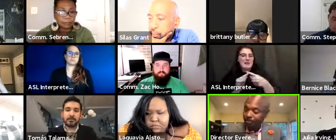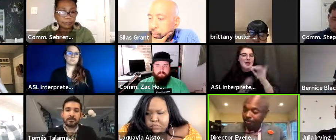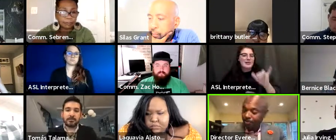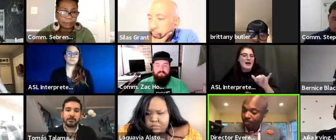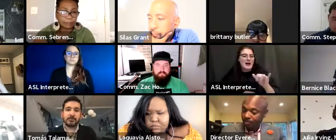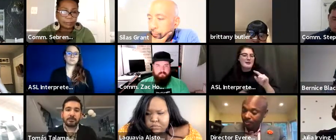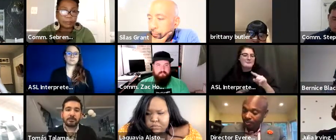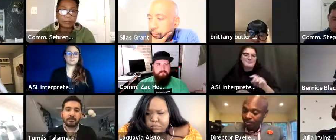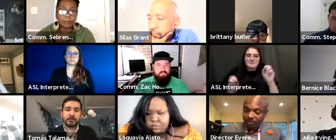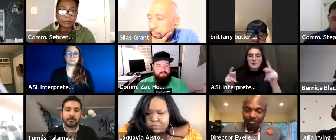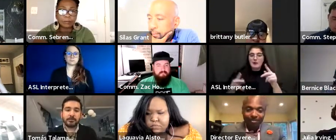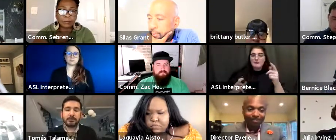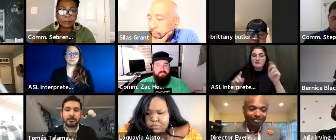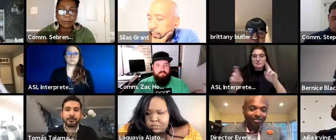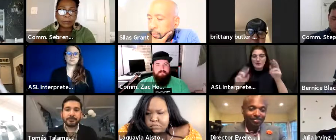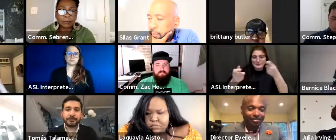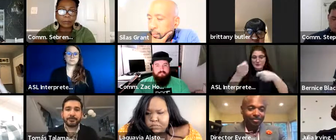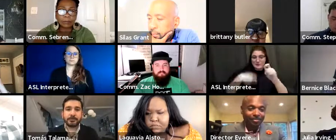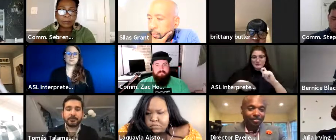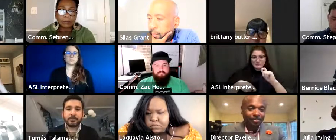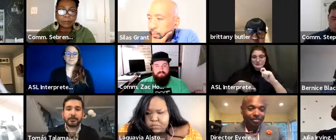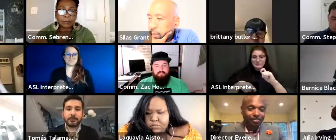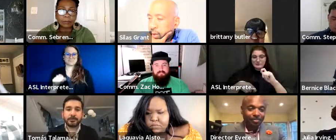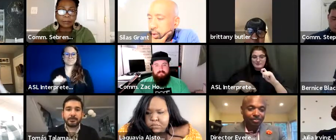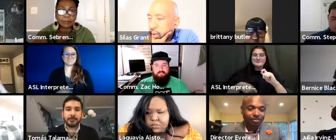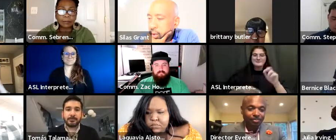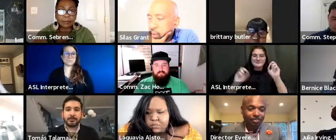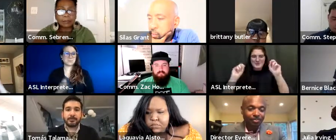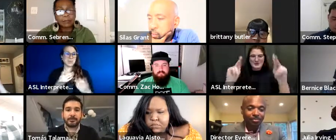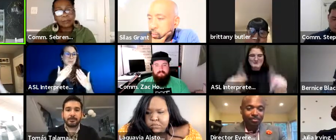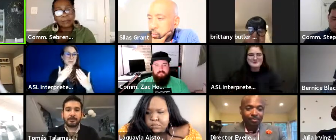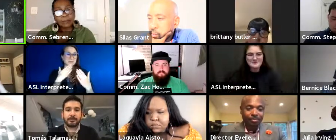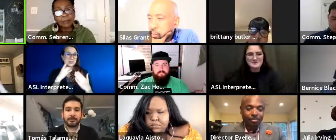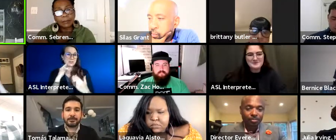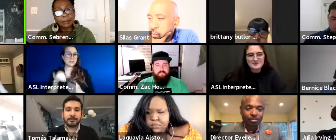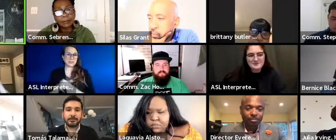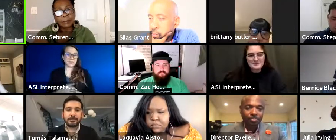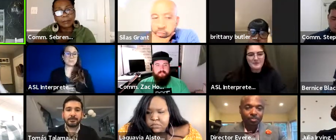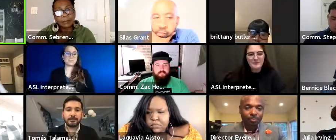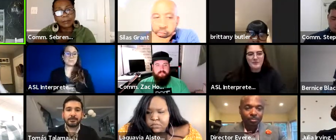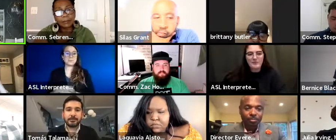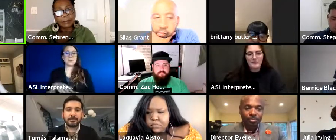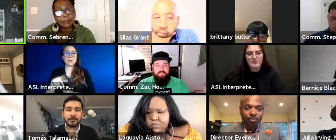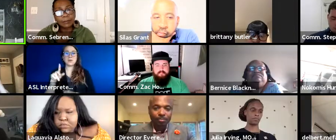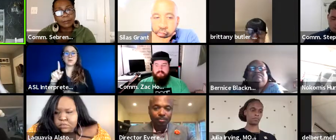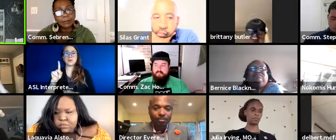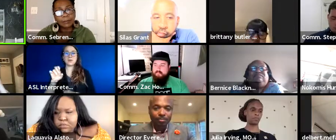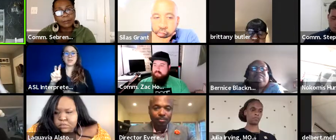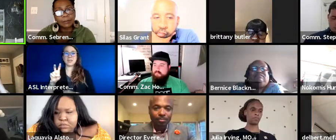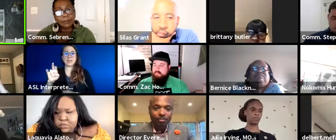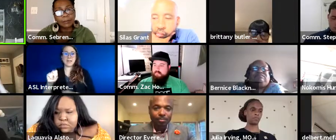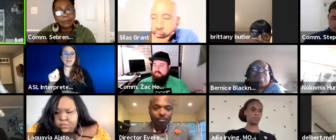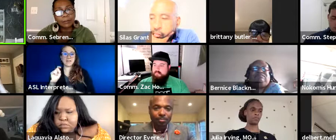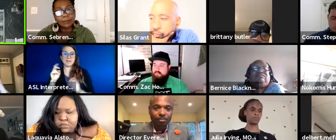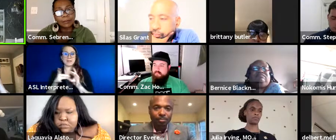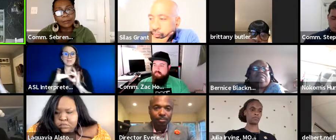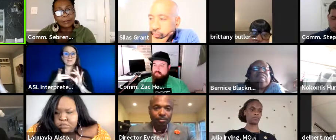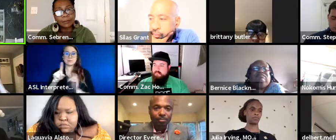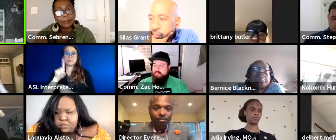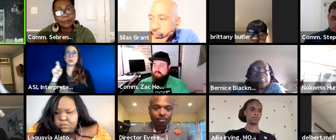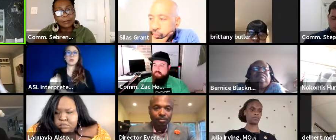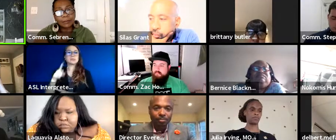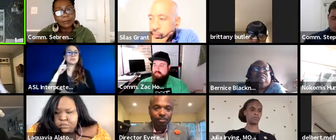Mayor. Okay. So thank you for that. So Kevin Horgan, I have a question for the